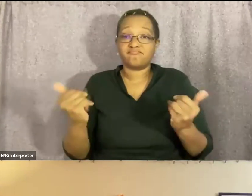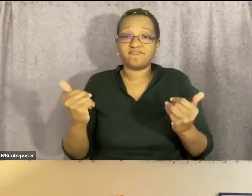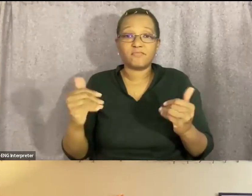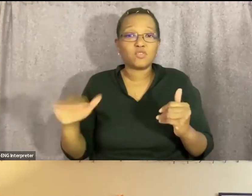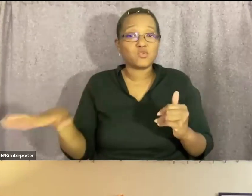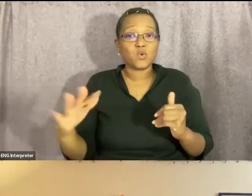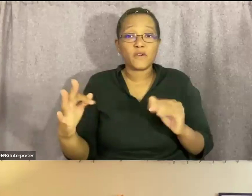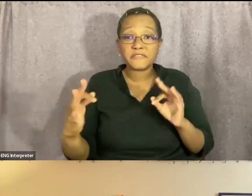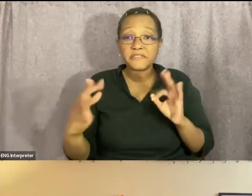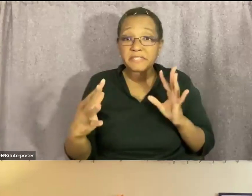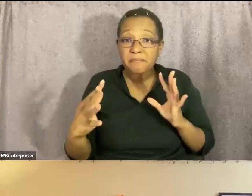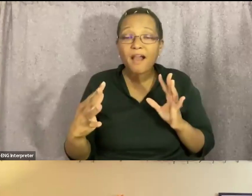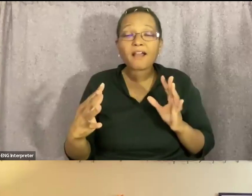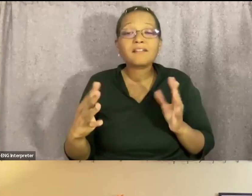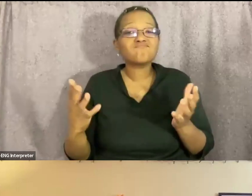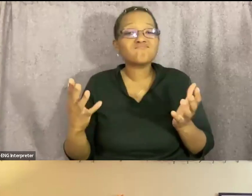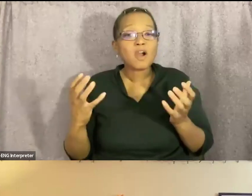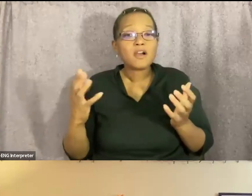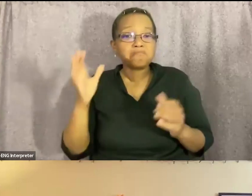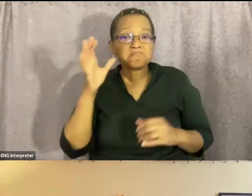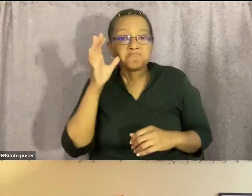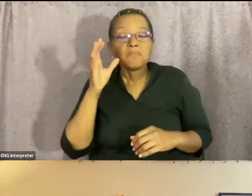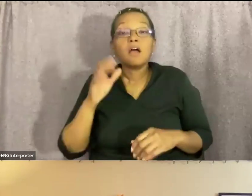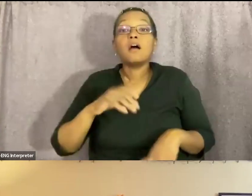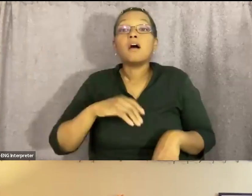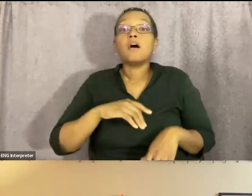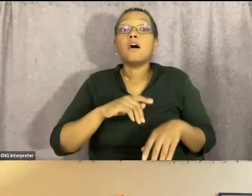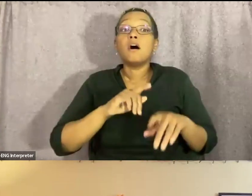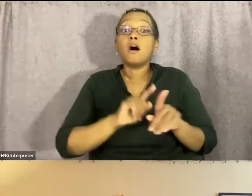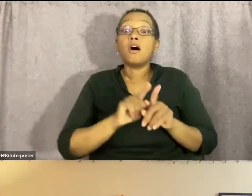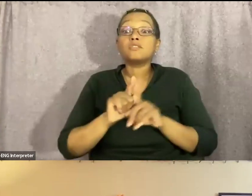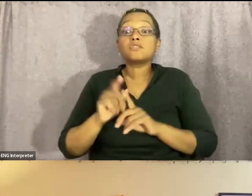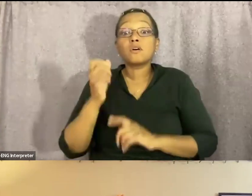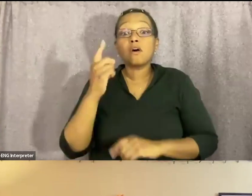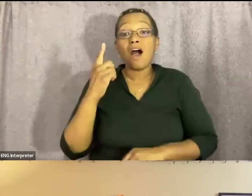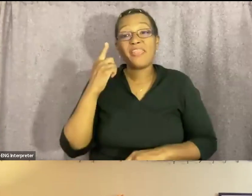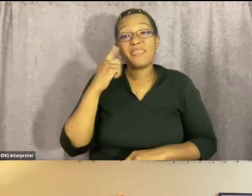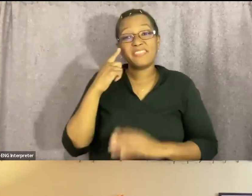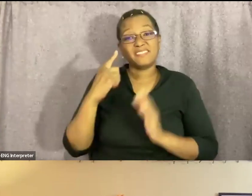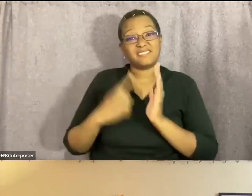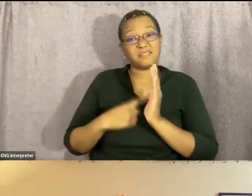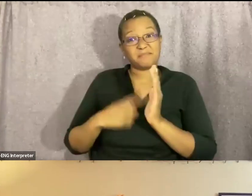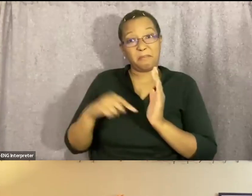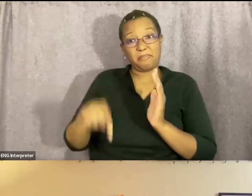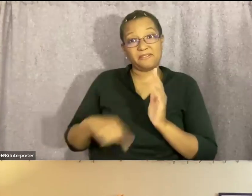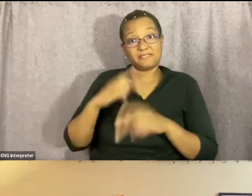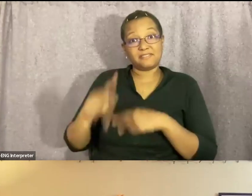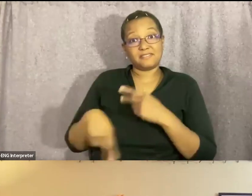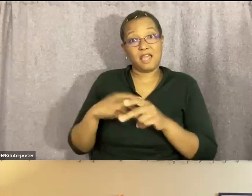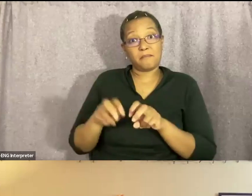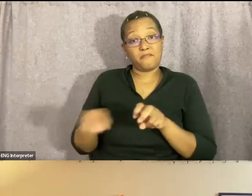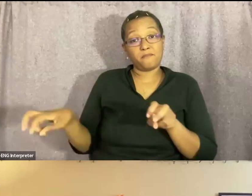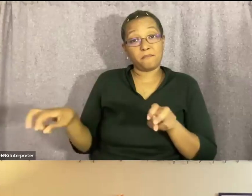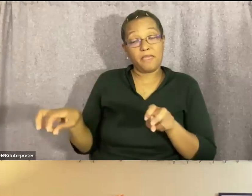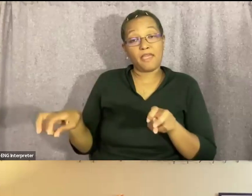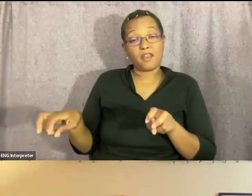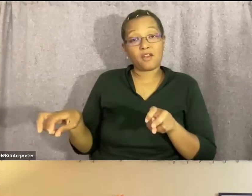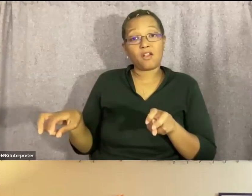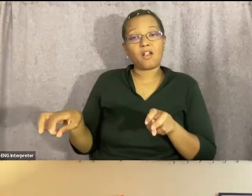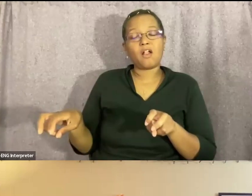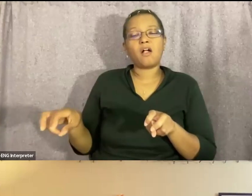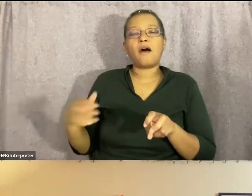gratitude for, holding space for us and for the folks that came through. Yeah, I'm just excited to continue